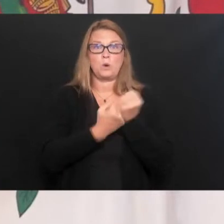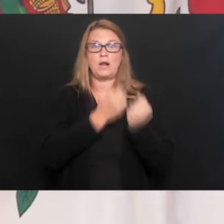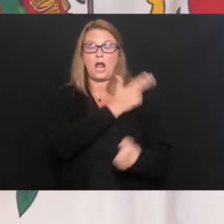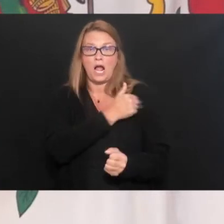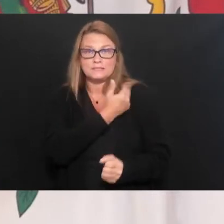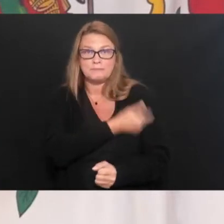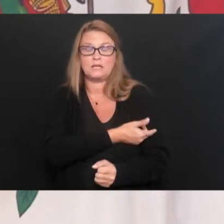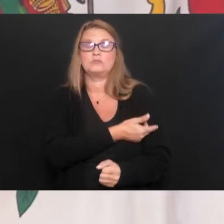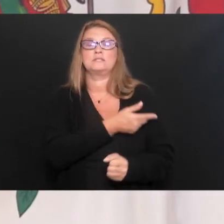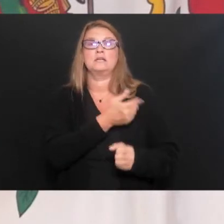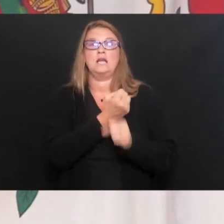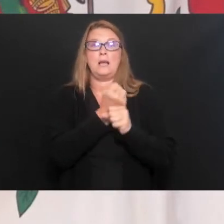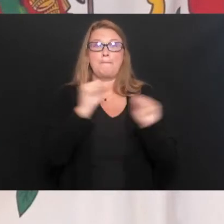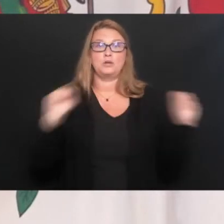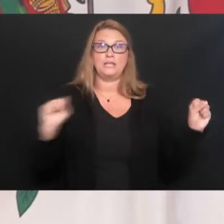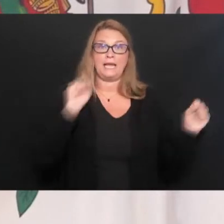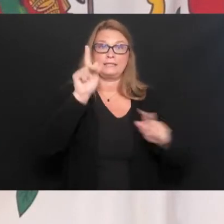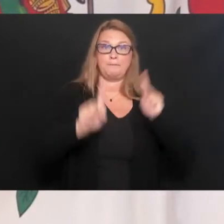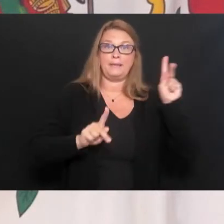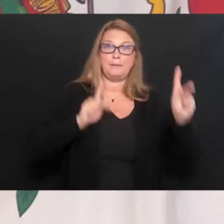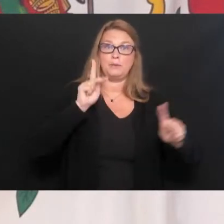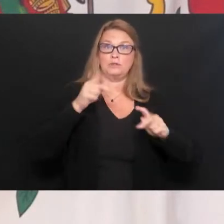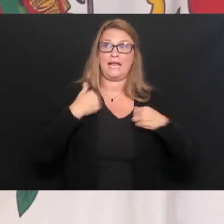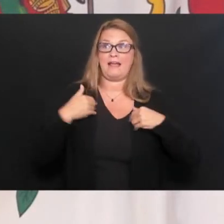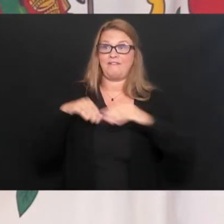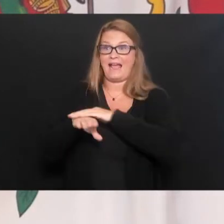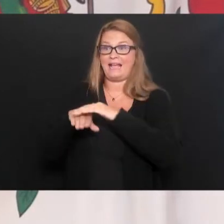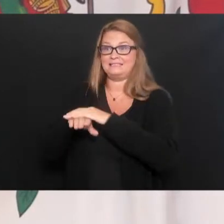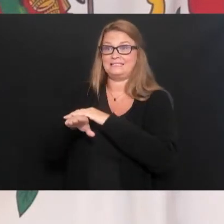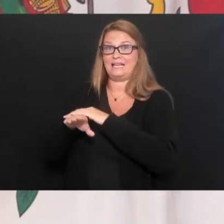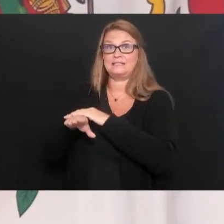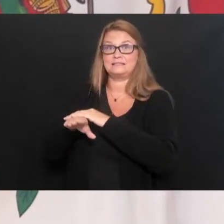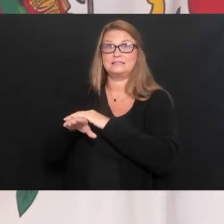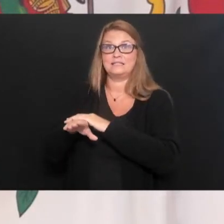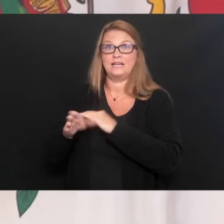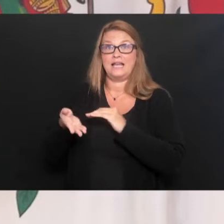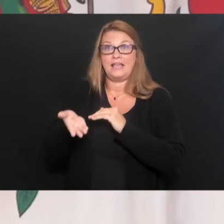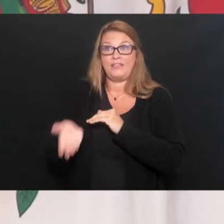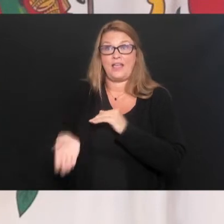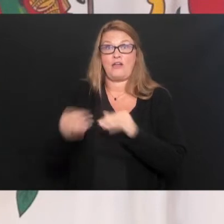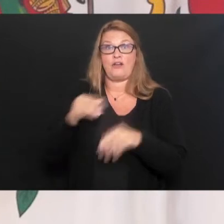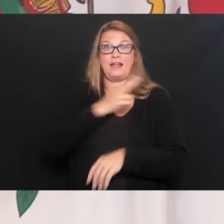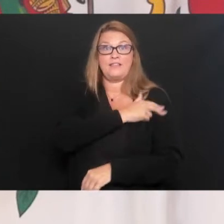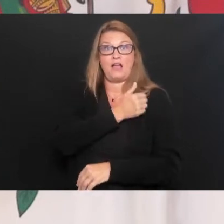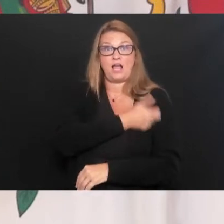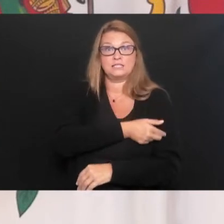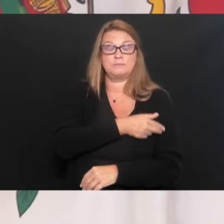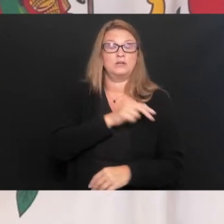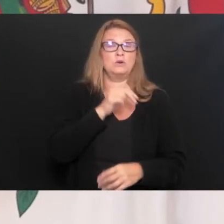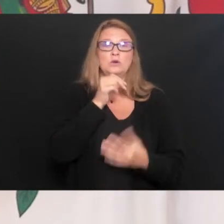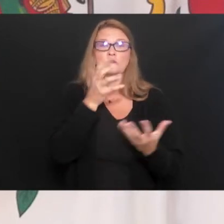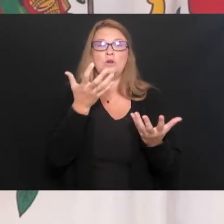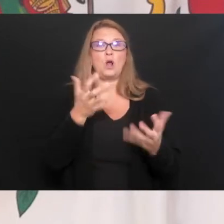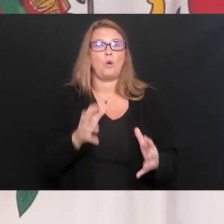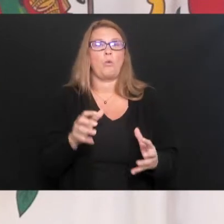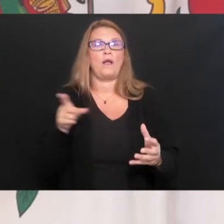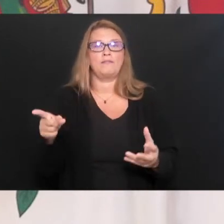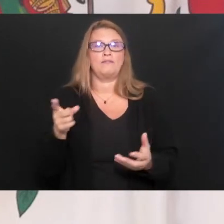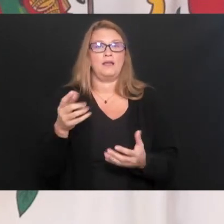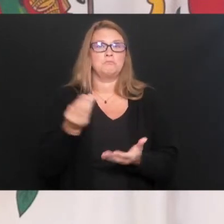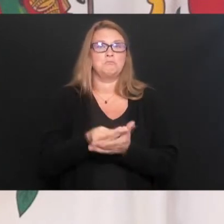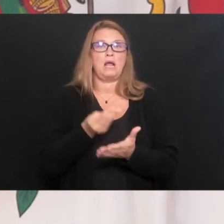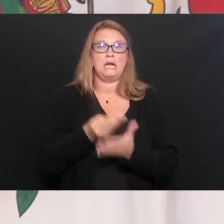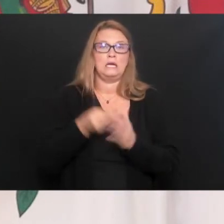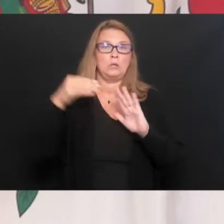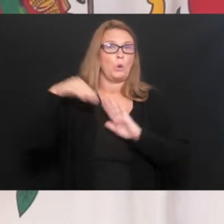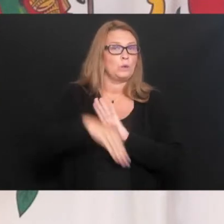going to stand to protect our people, to have access and everything. We're not going to let our hospitals suffer economically and everything. We're going to